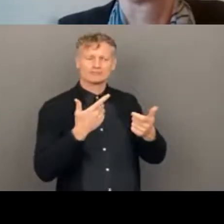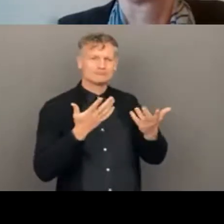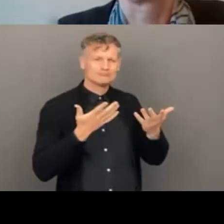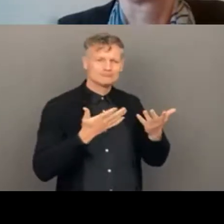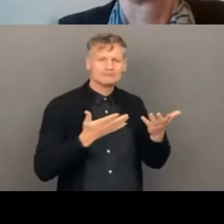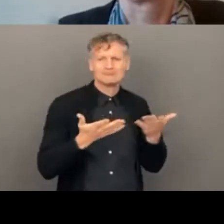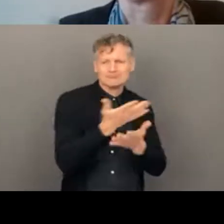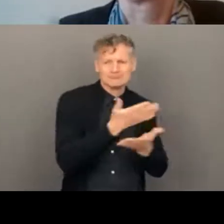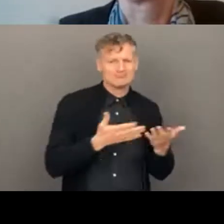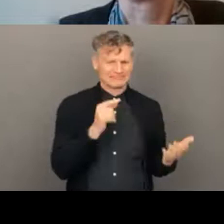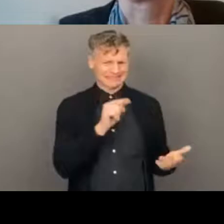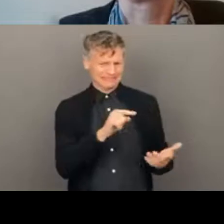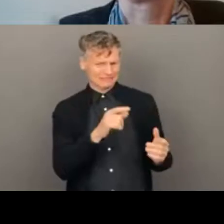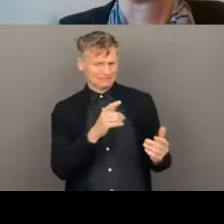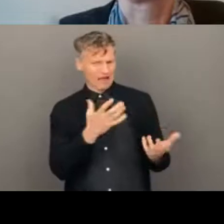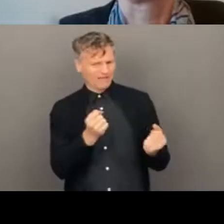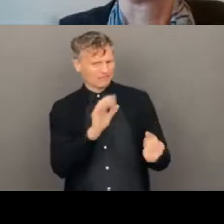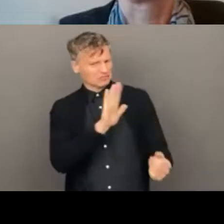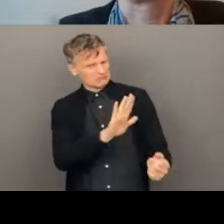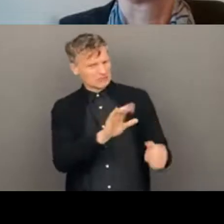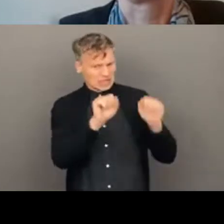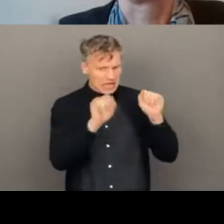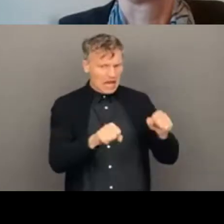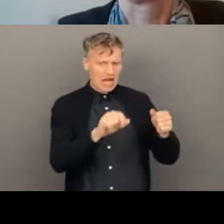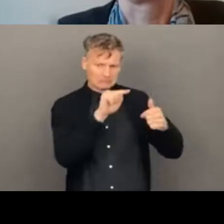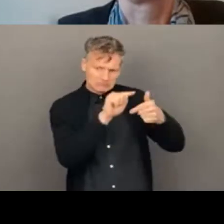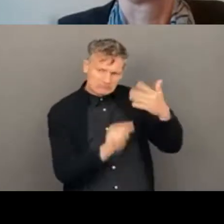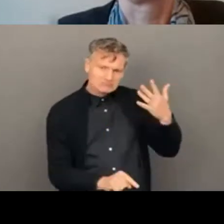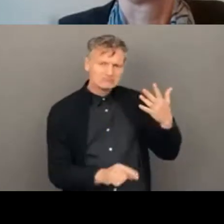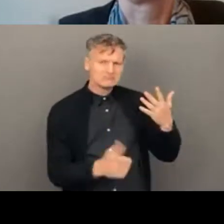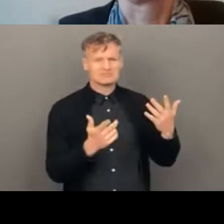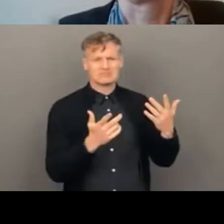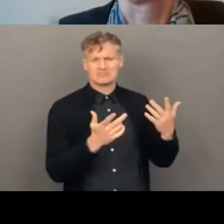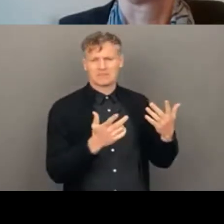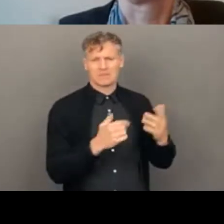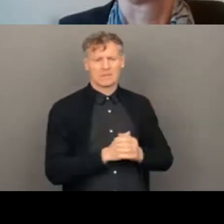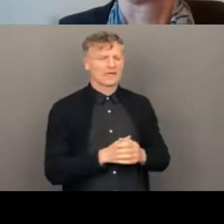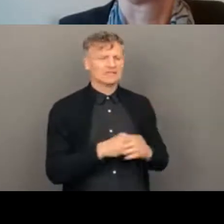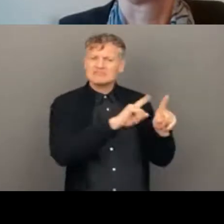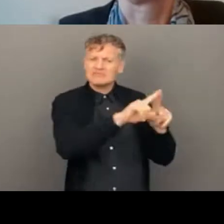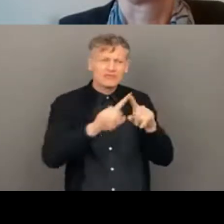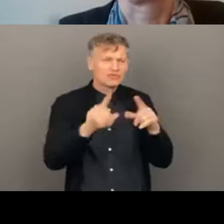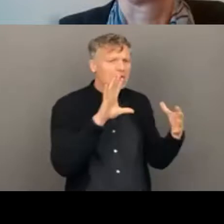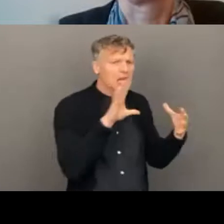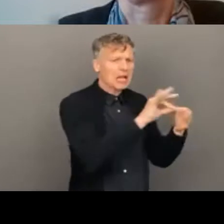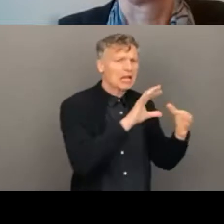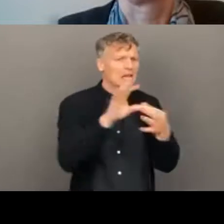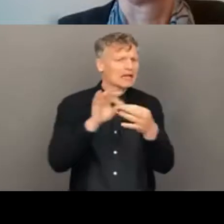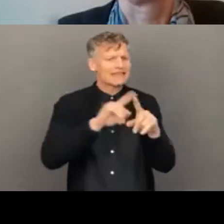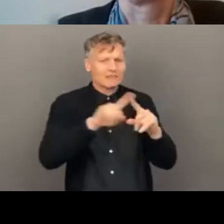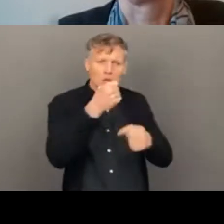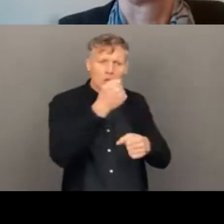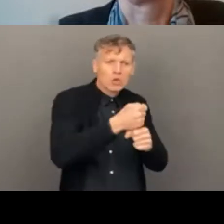the different business arena. Then the productivity has been seen very much